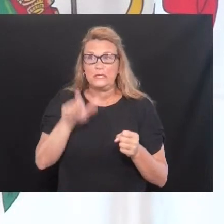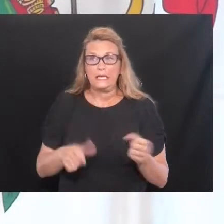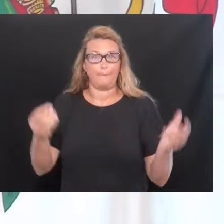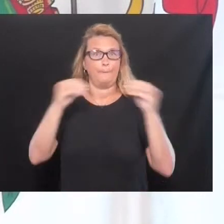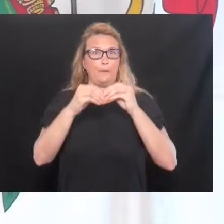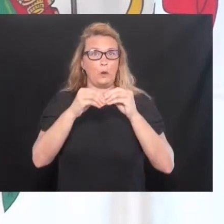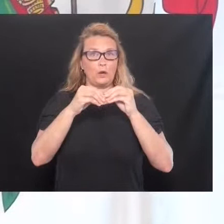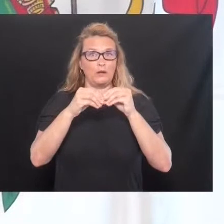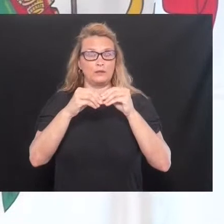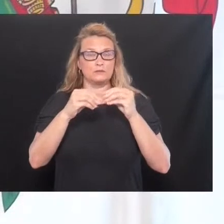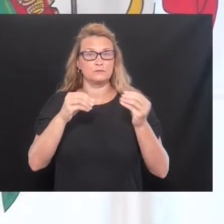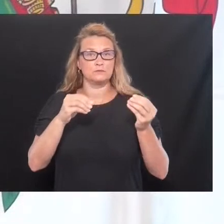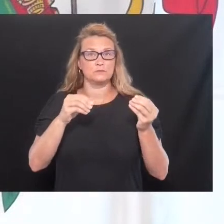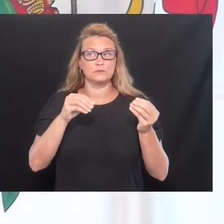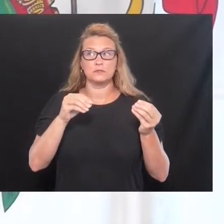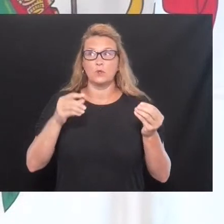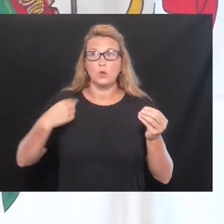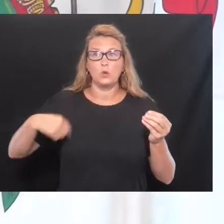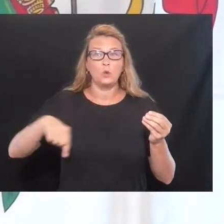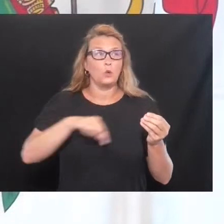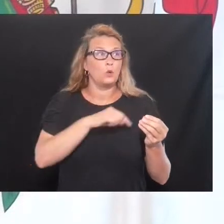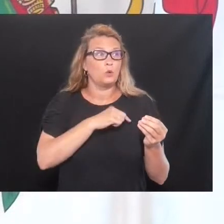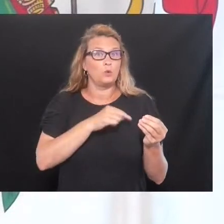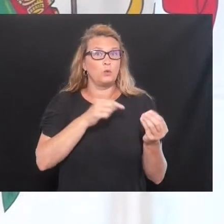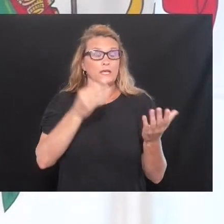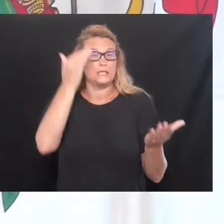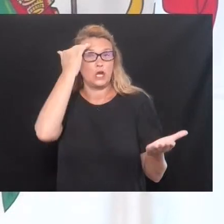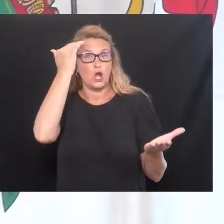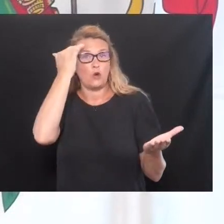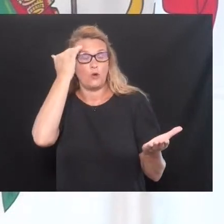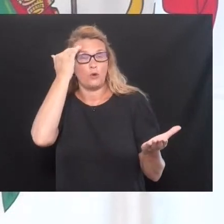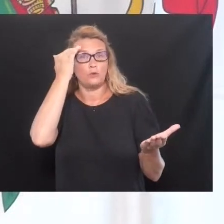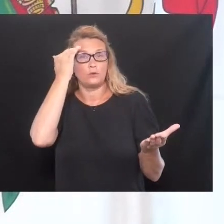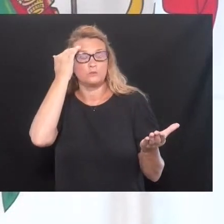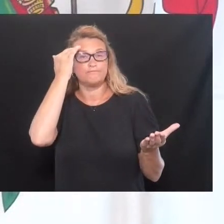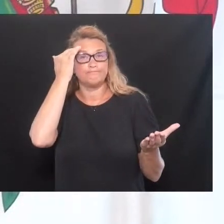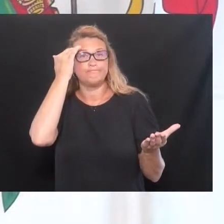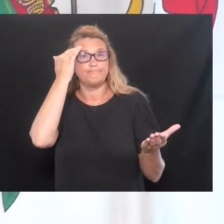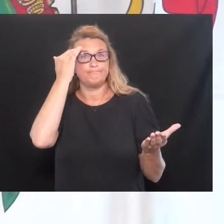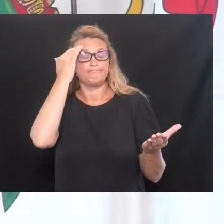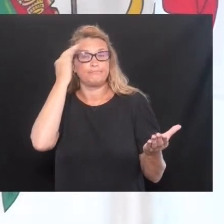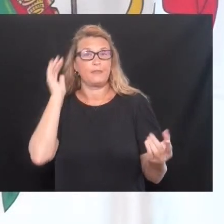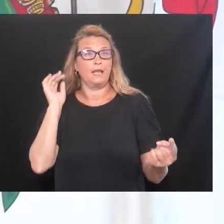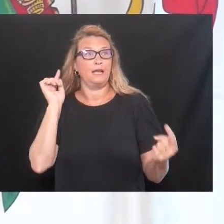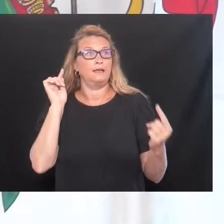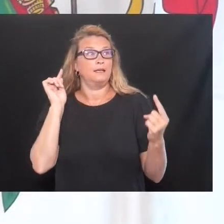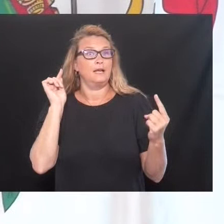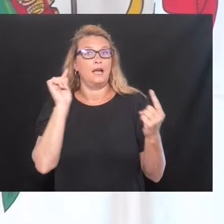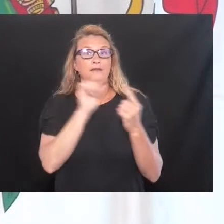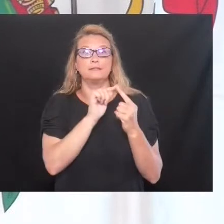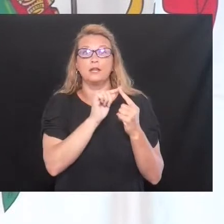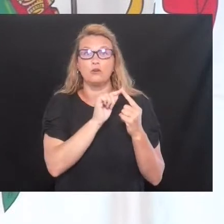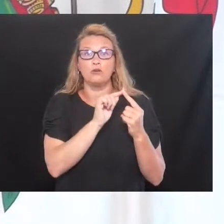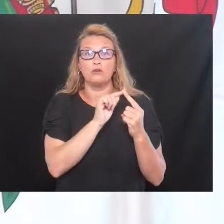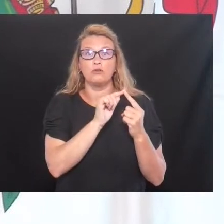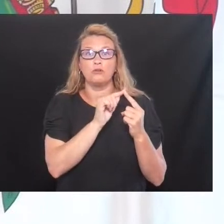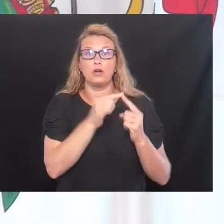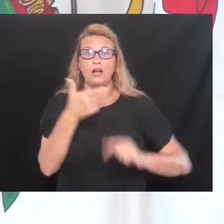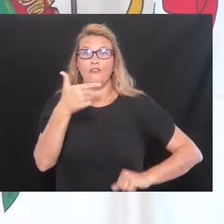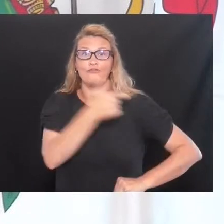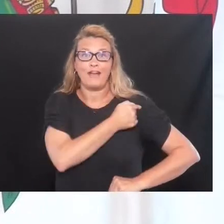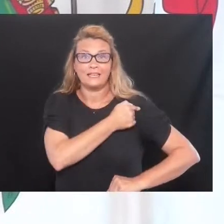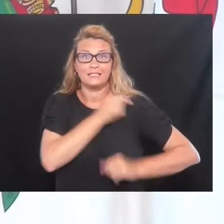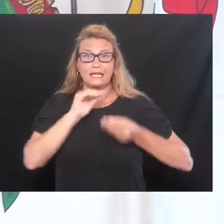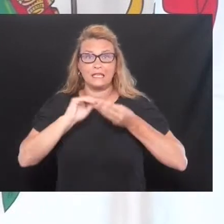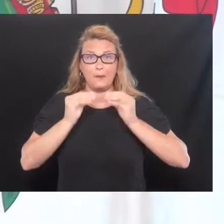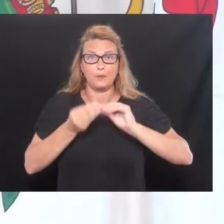can absolutely bet with all certainty that until we get our vaccination rate up